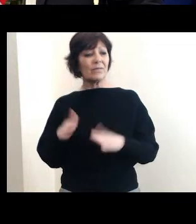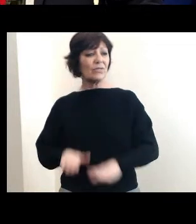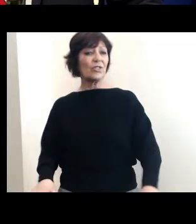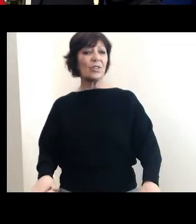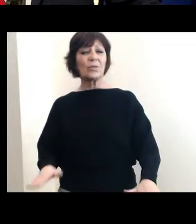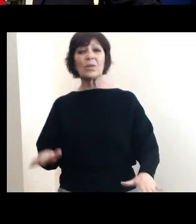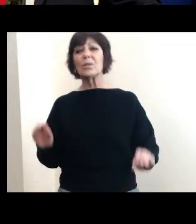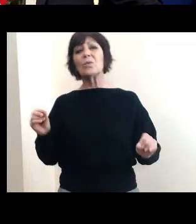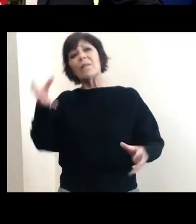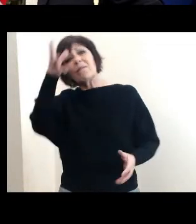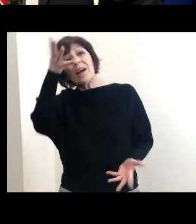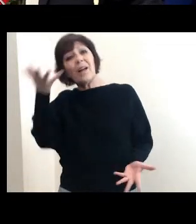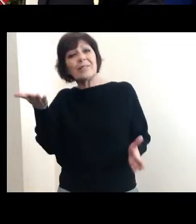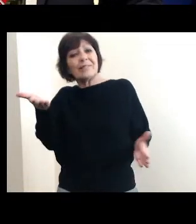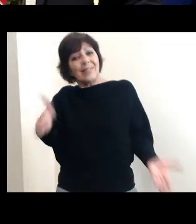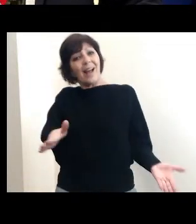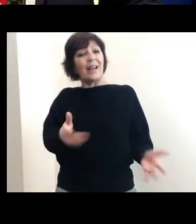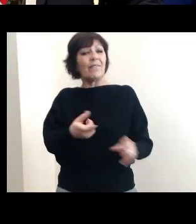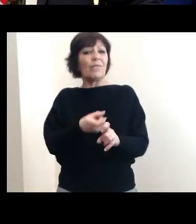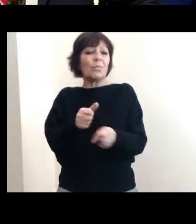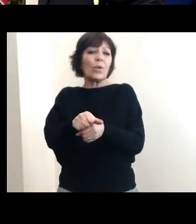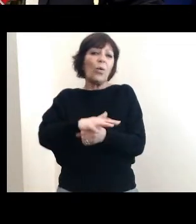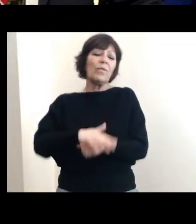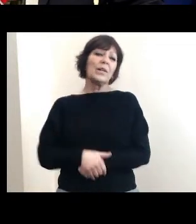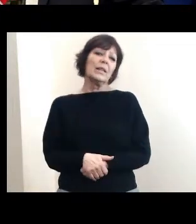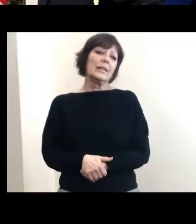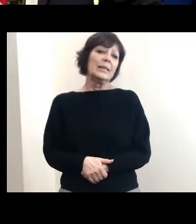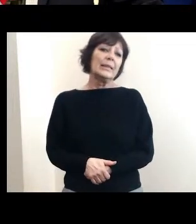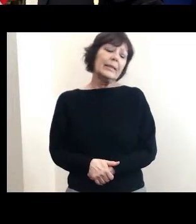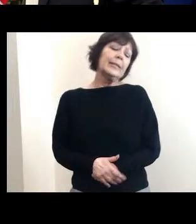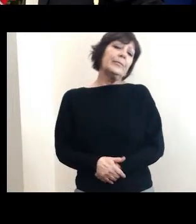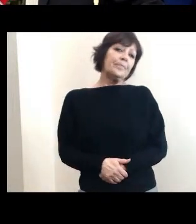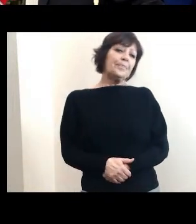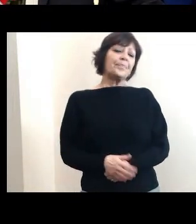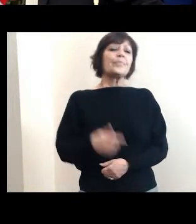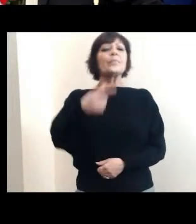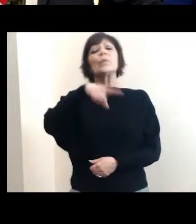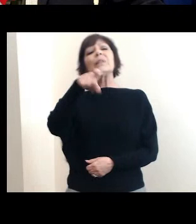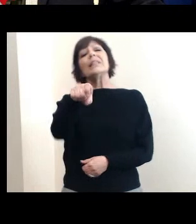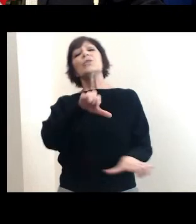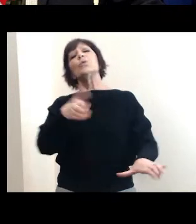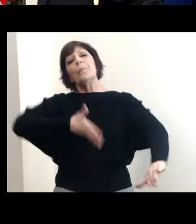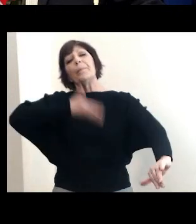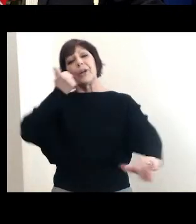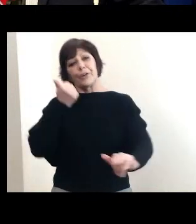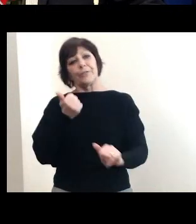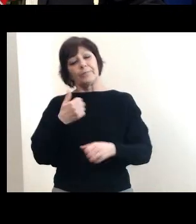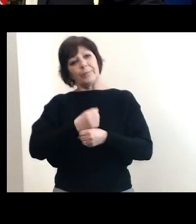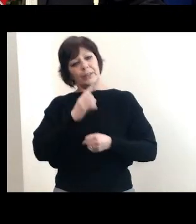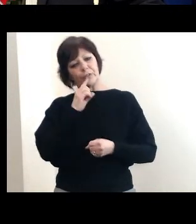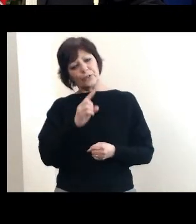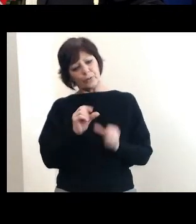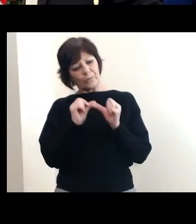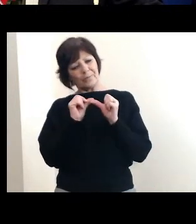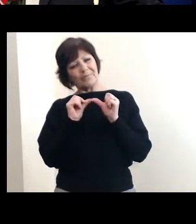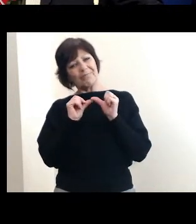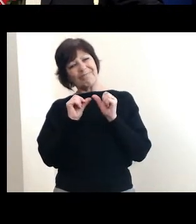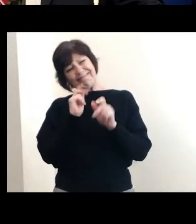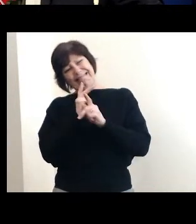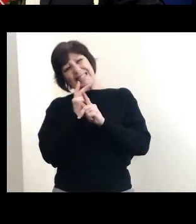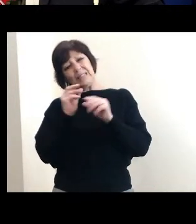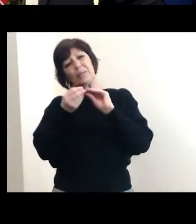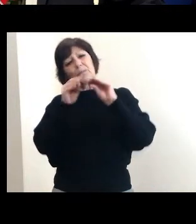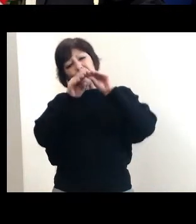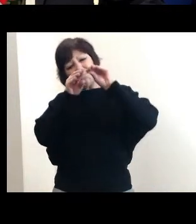have to take care of as their husbands have died. So we just need to do a better job of ensuring that we can keep these numbers as low as